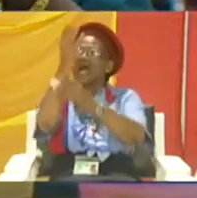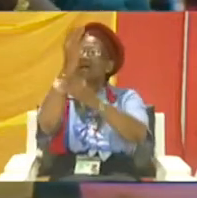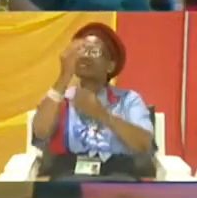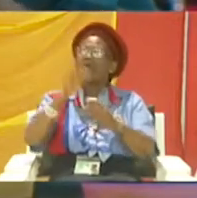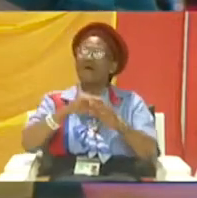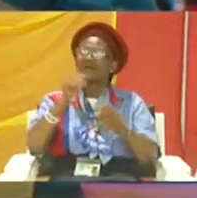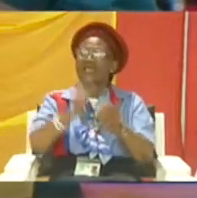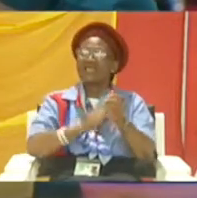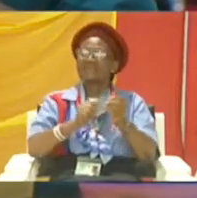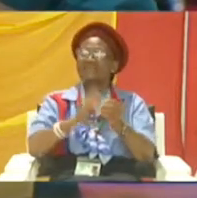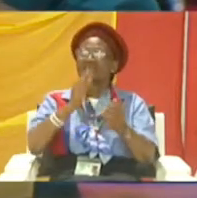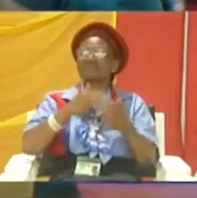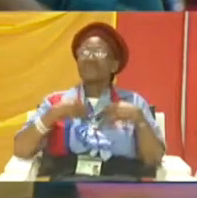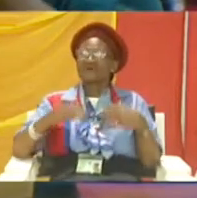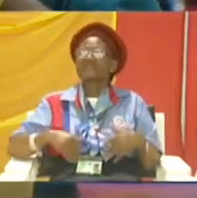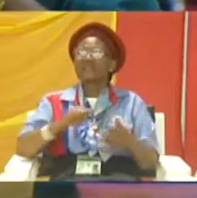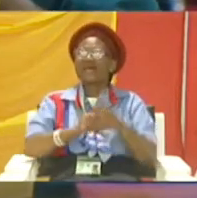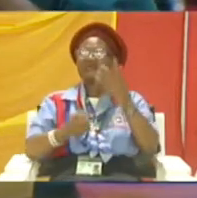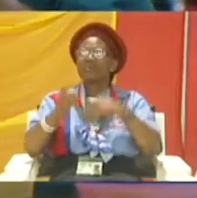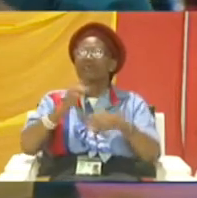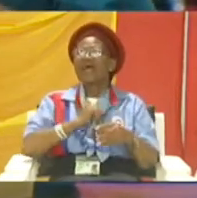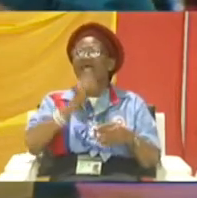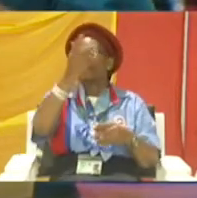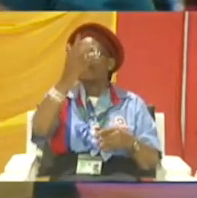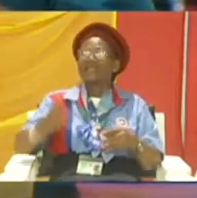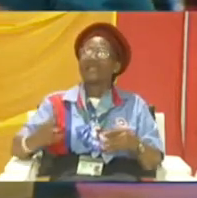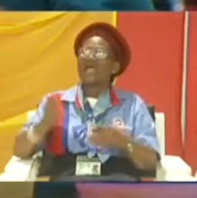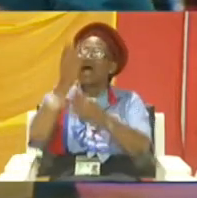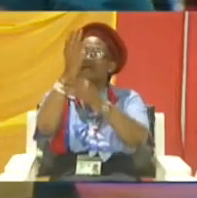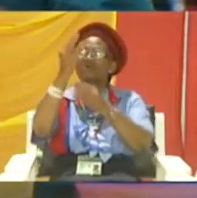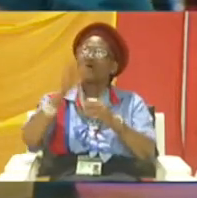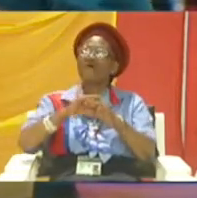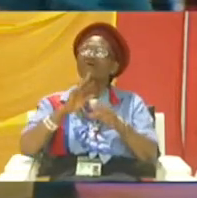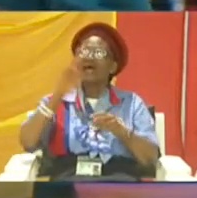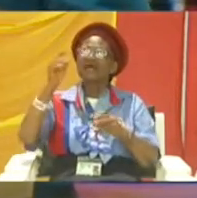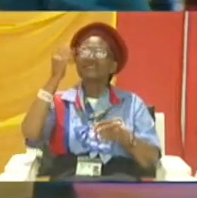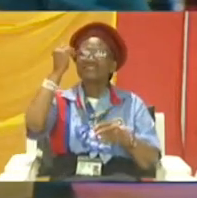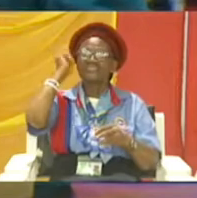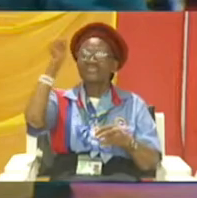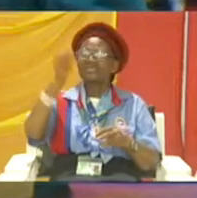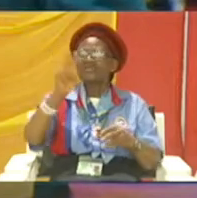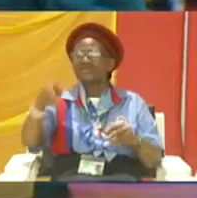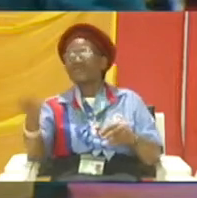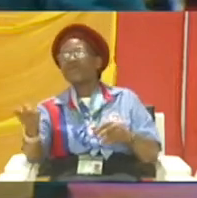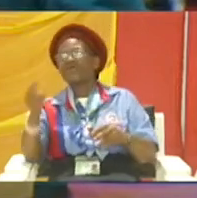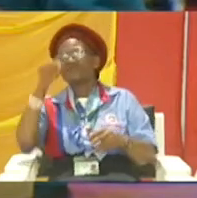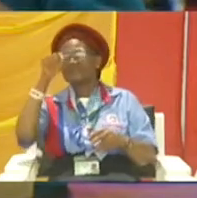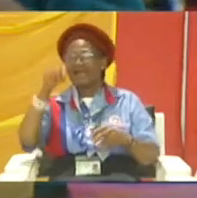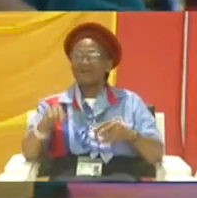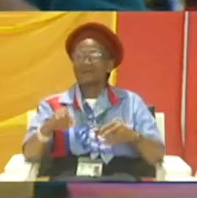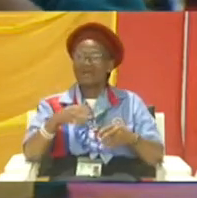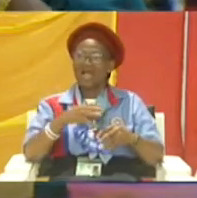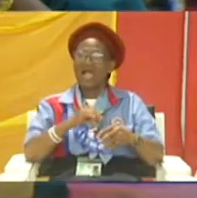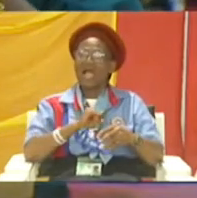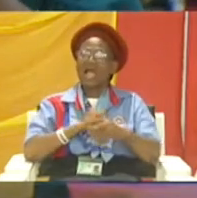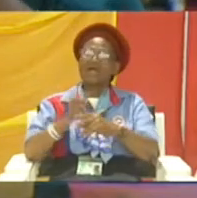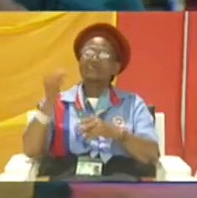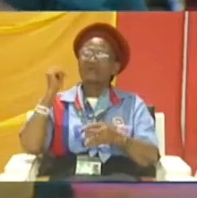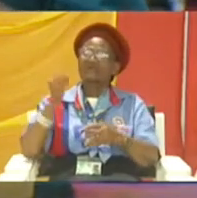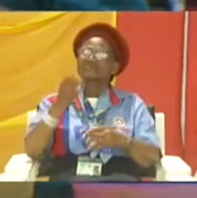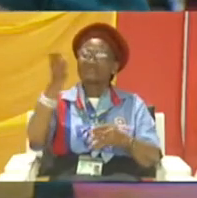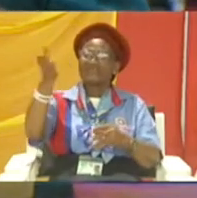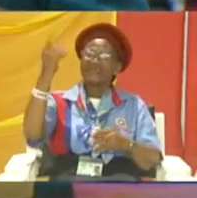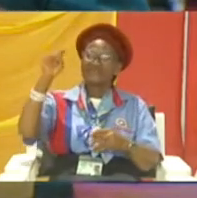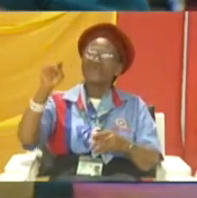on her. And she landed on the floor. And was there for hours.